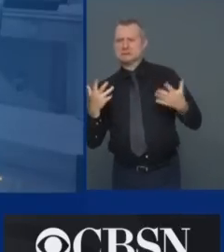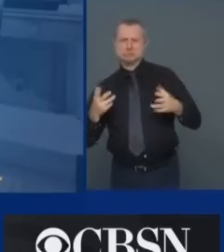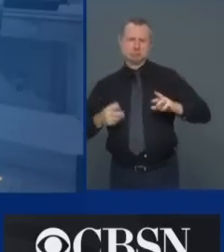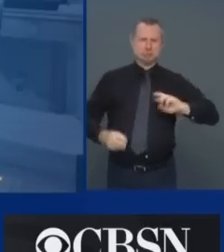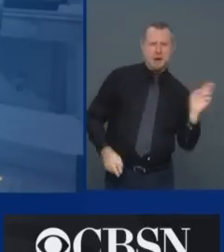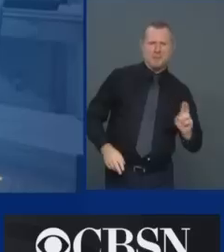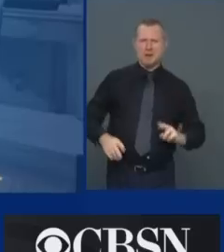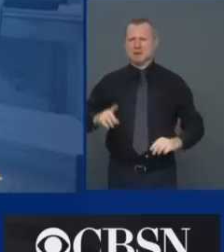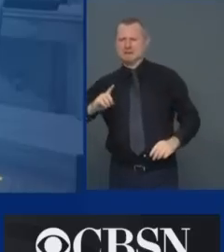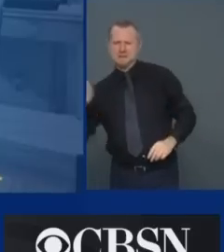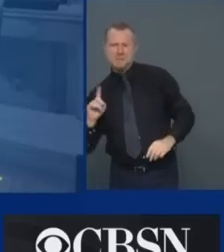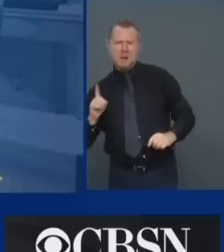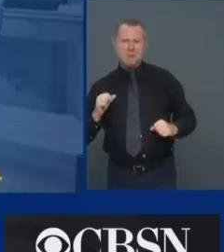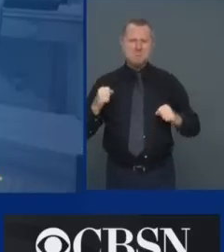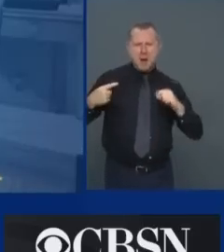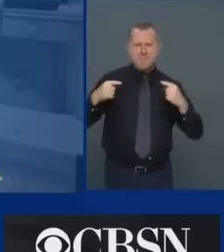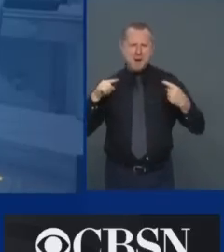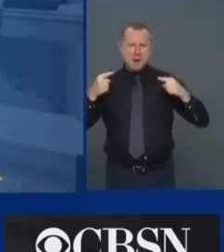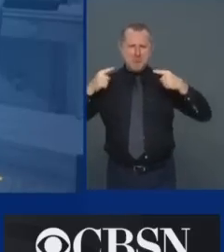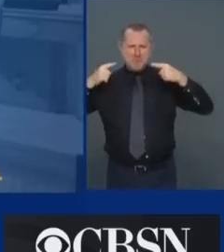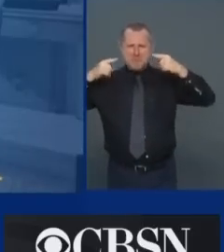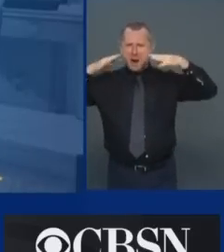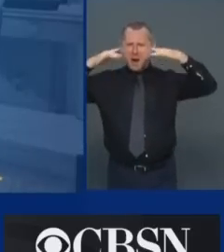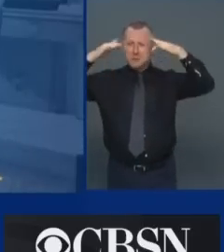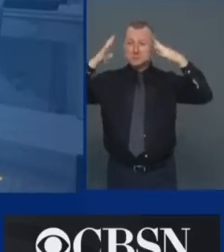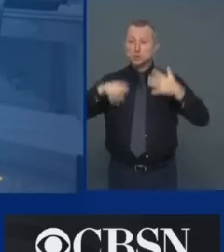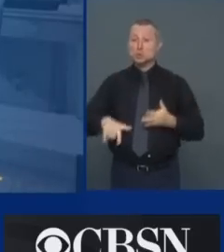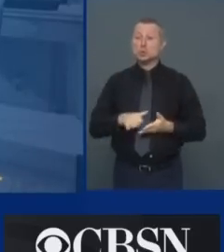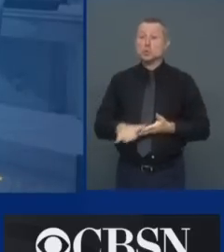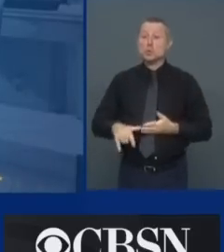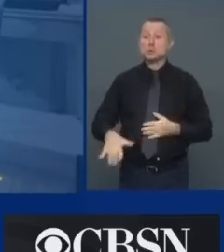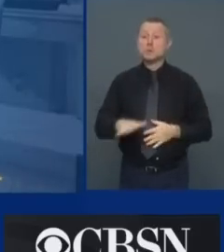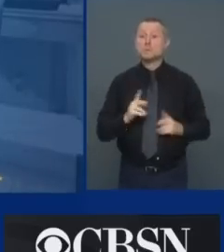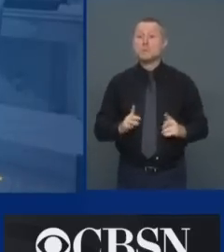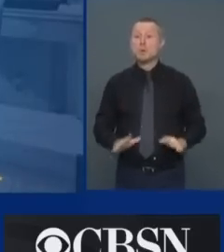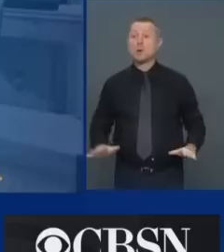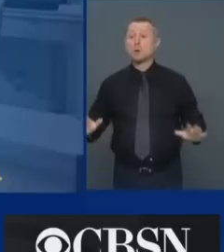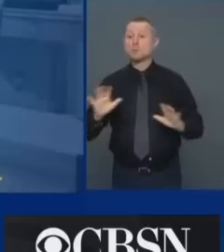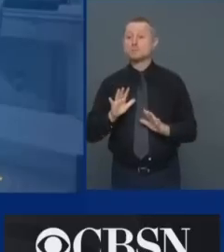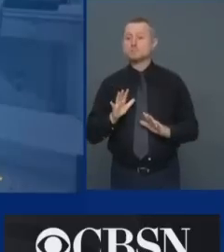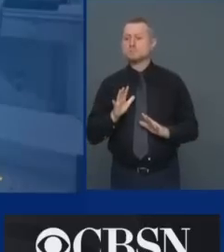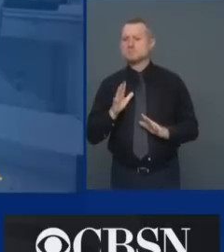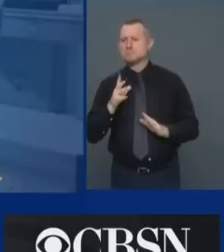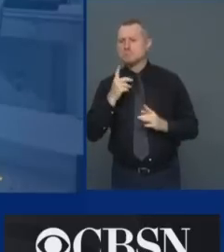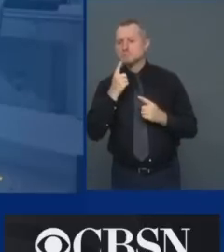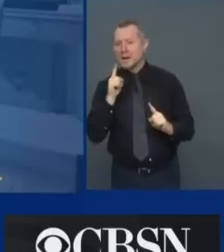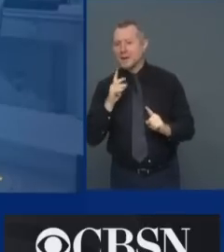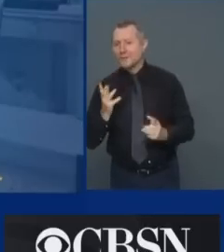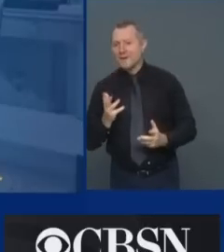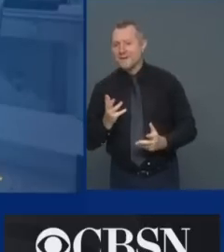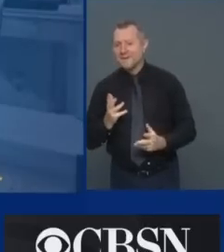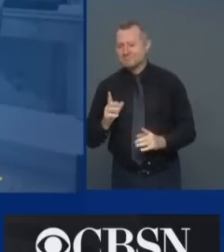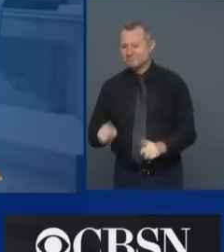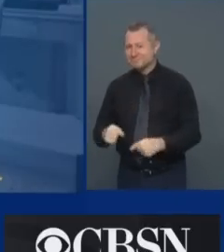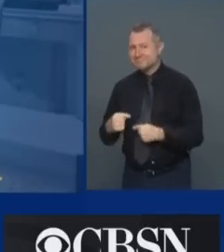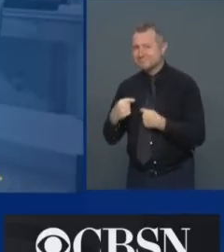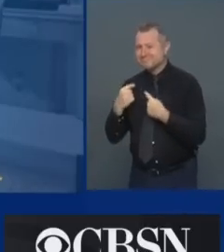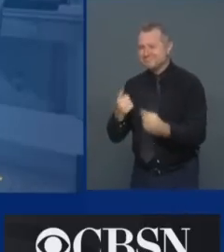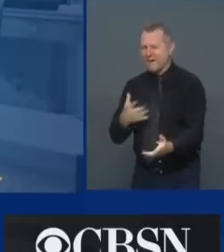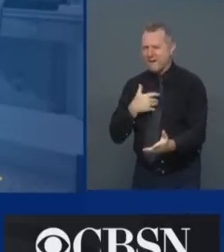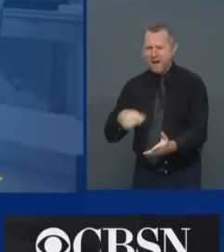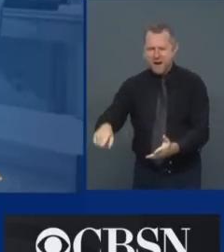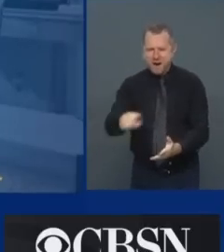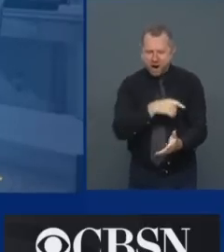rhetoric, what New Yorkers did is extraordinary. And they saved thousands